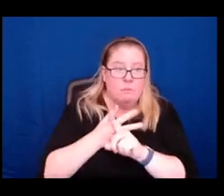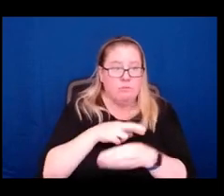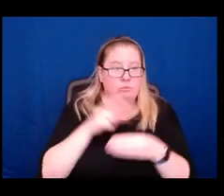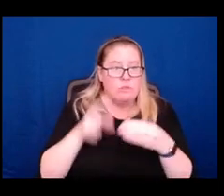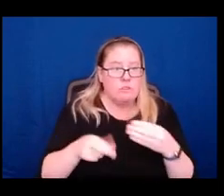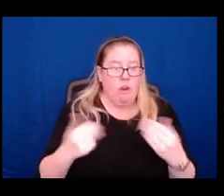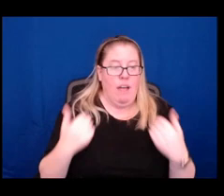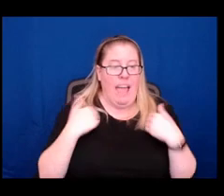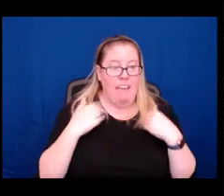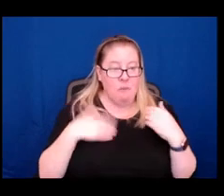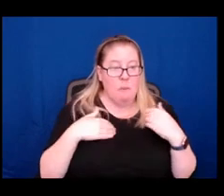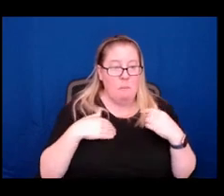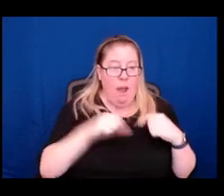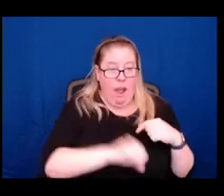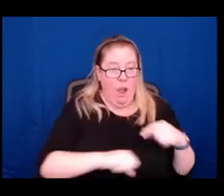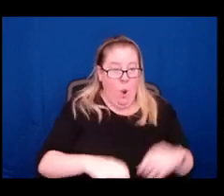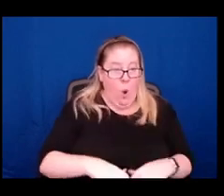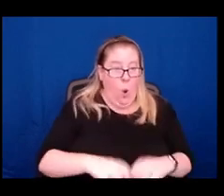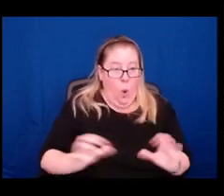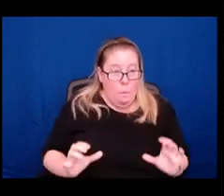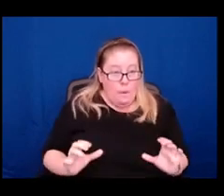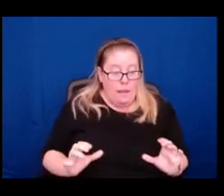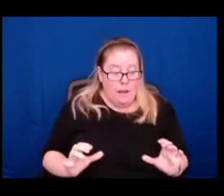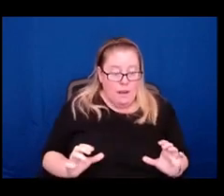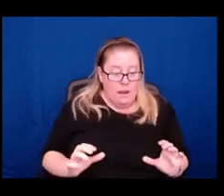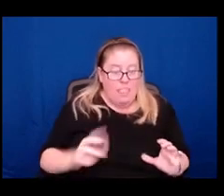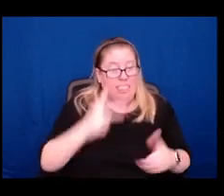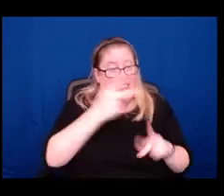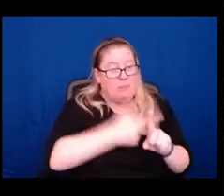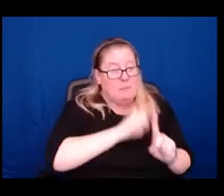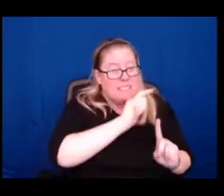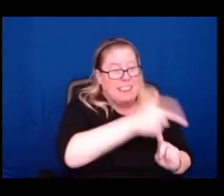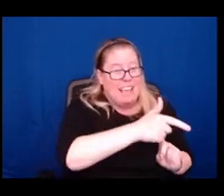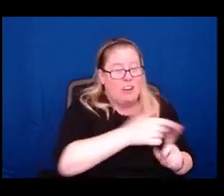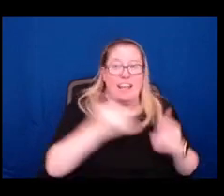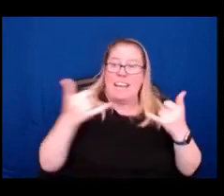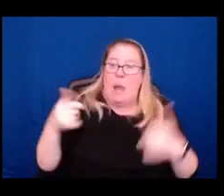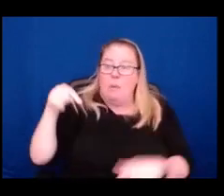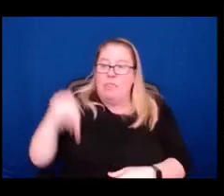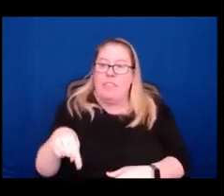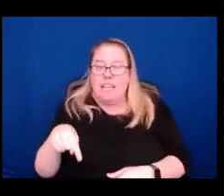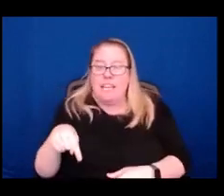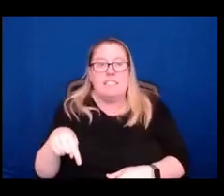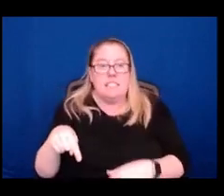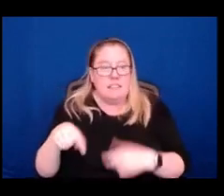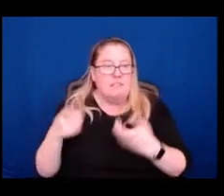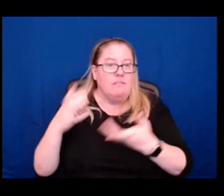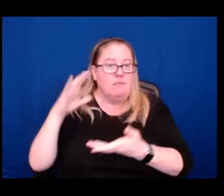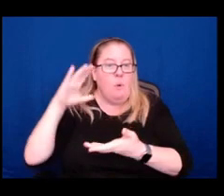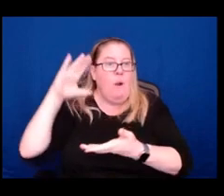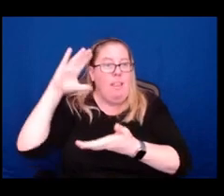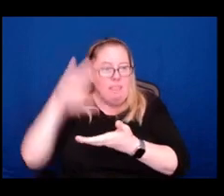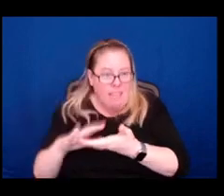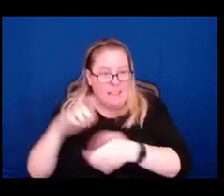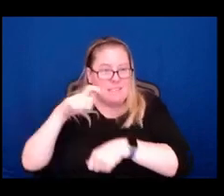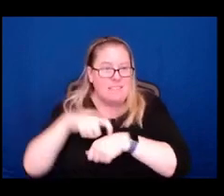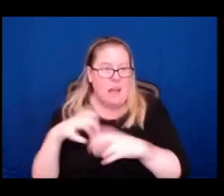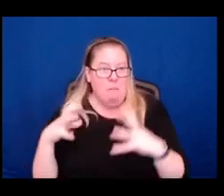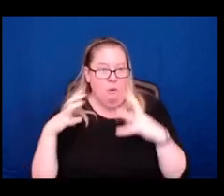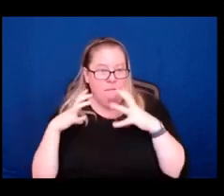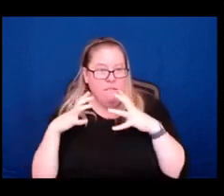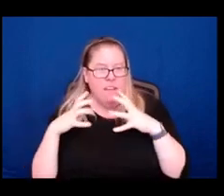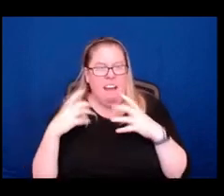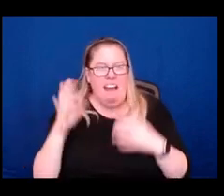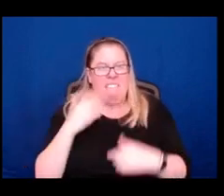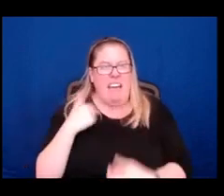3 months, the results I had from my open myomectomy are very similar to the results that I'm seeing with Acessa for the majority of my patients. And I've done